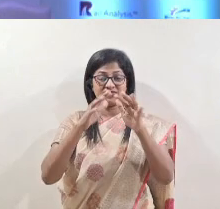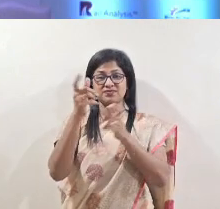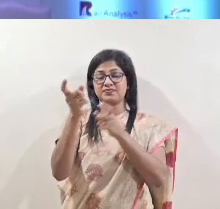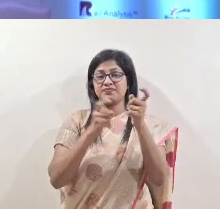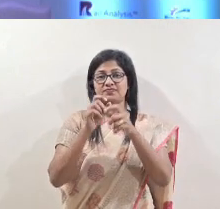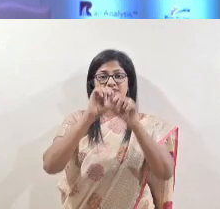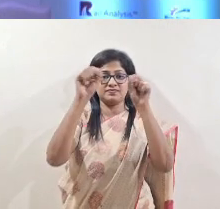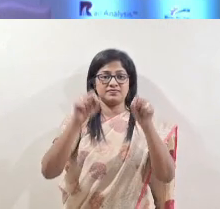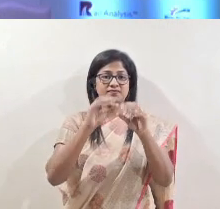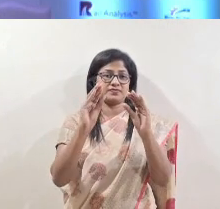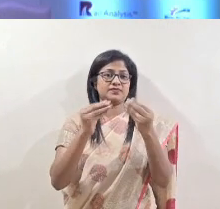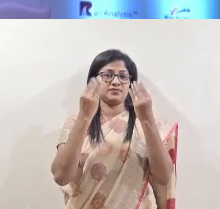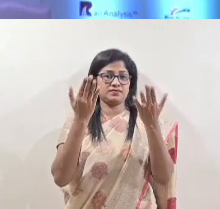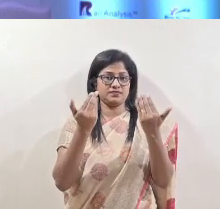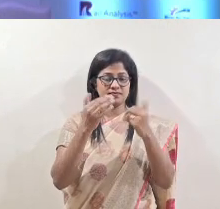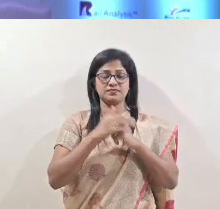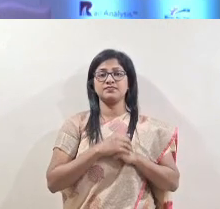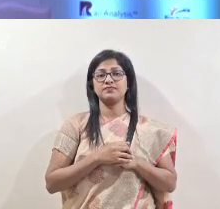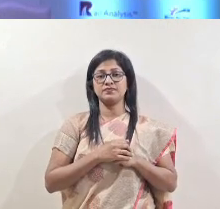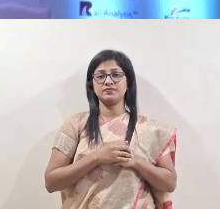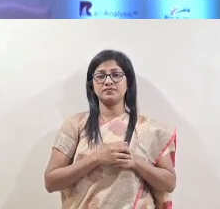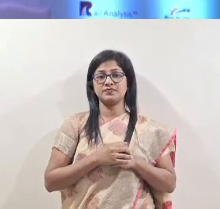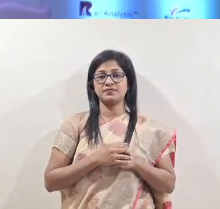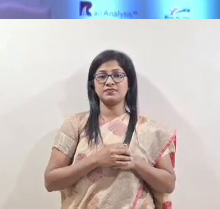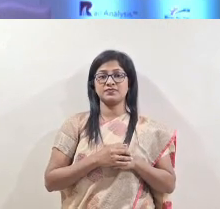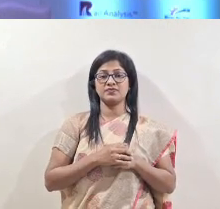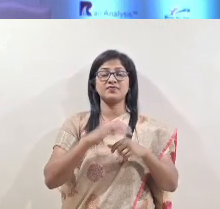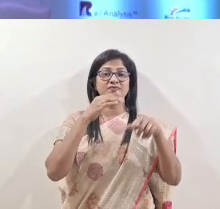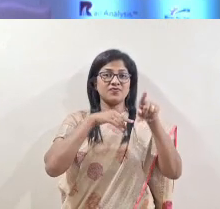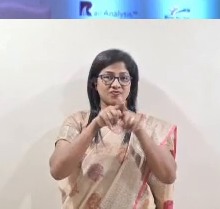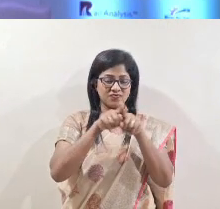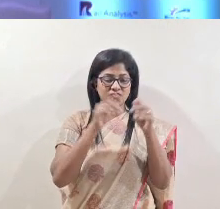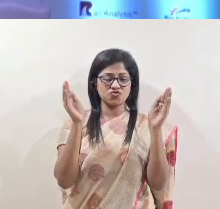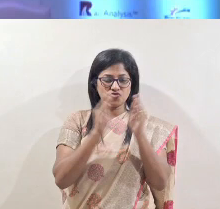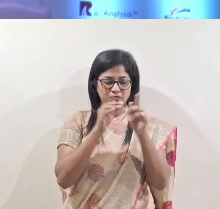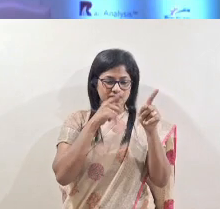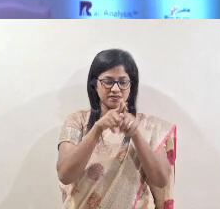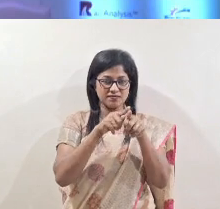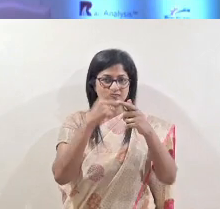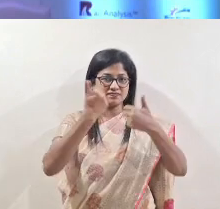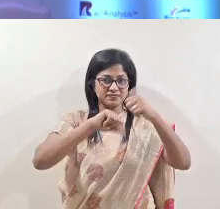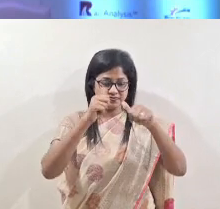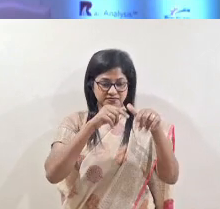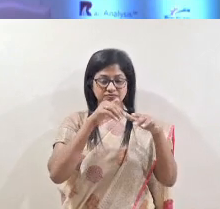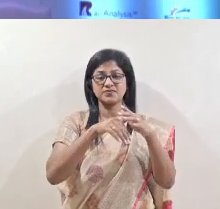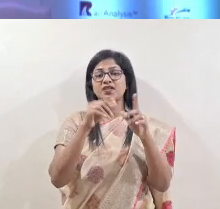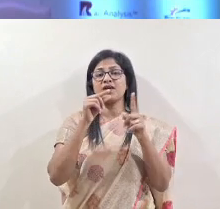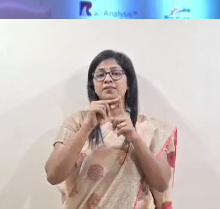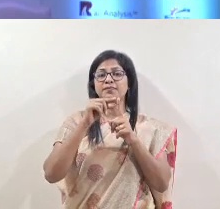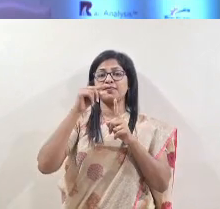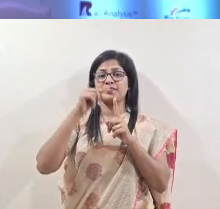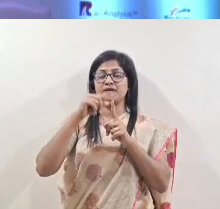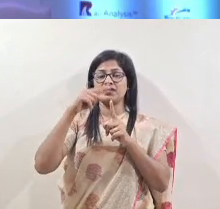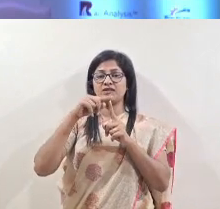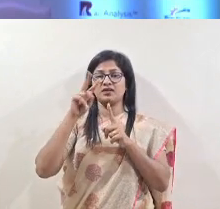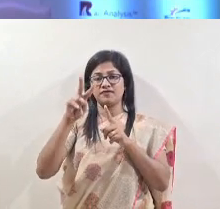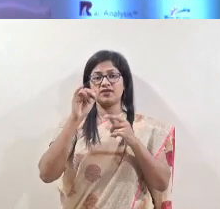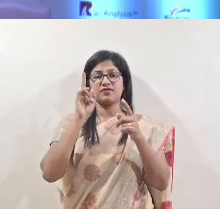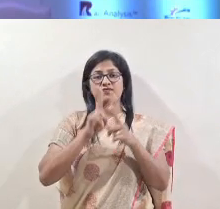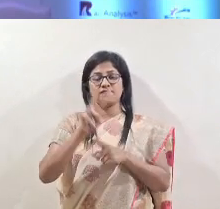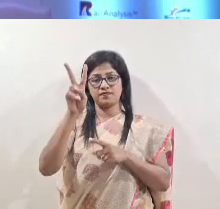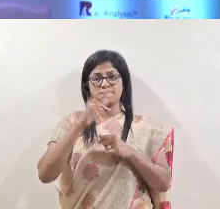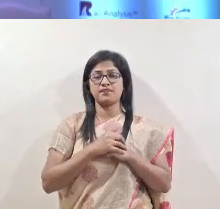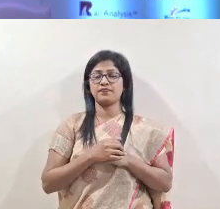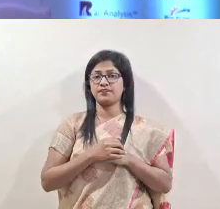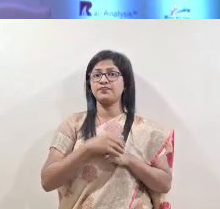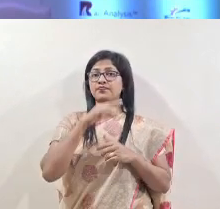stations. Coming to micro simulation part, we had done it using PTB WISPOC, and it is